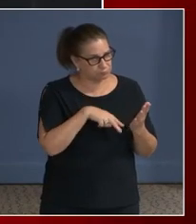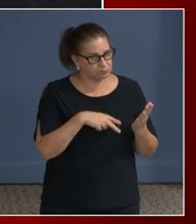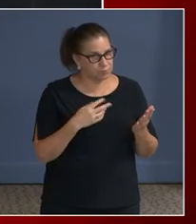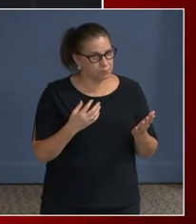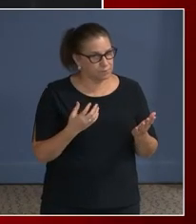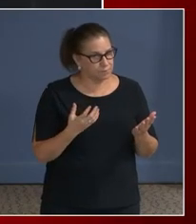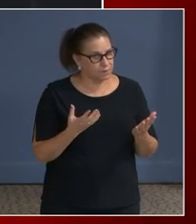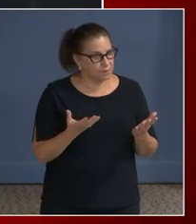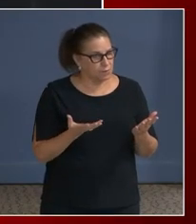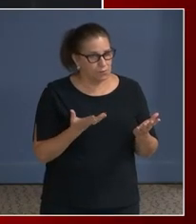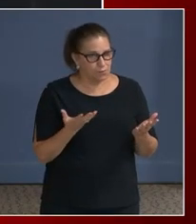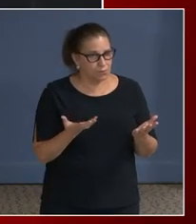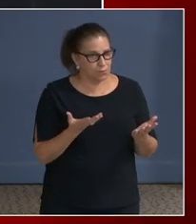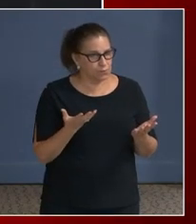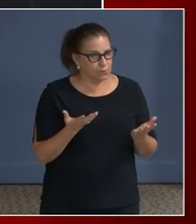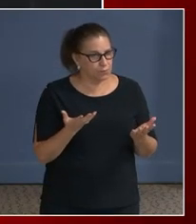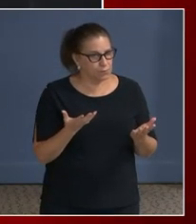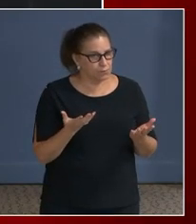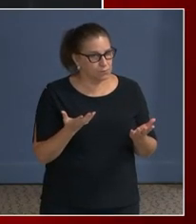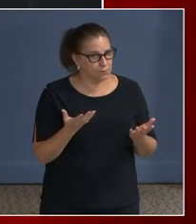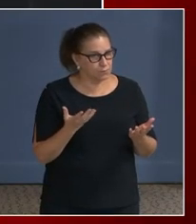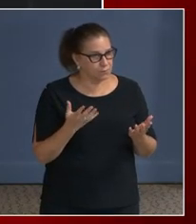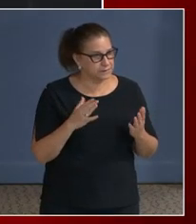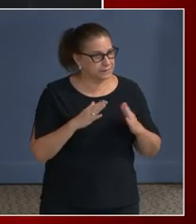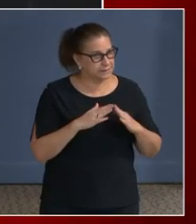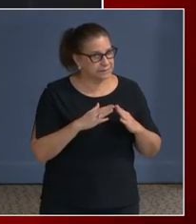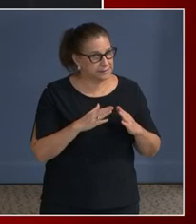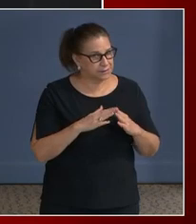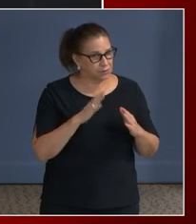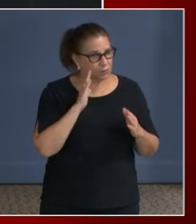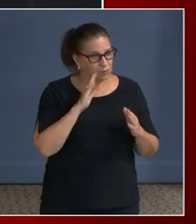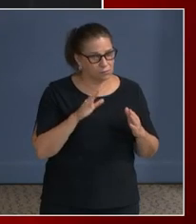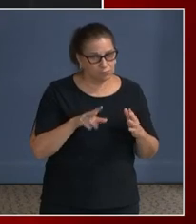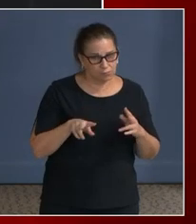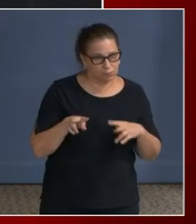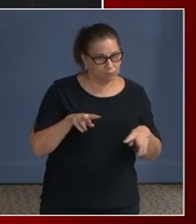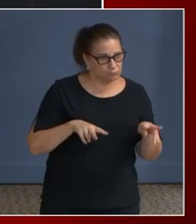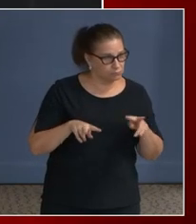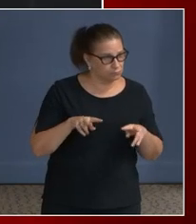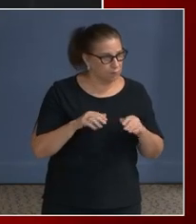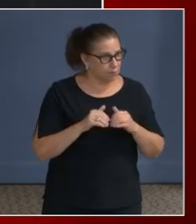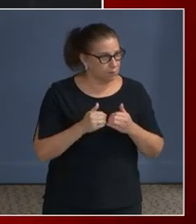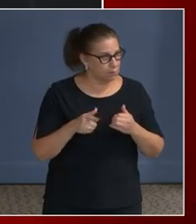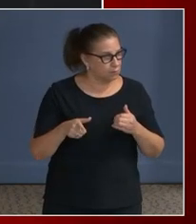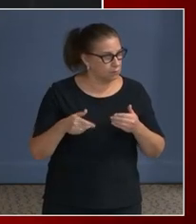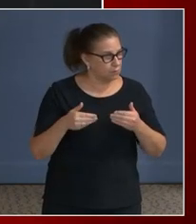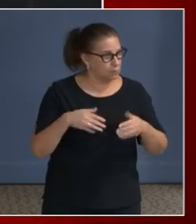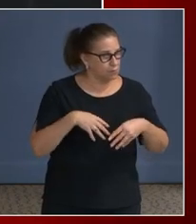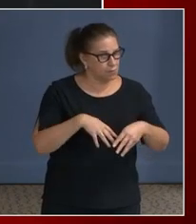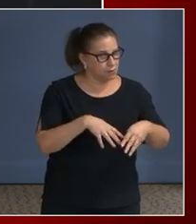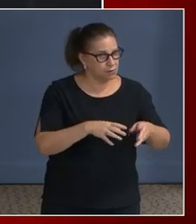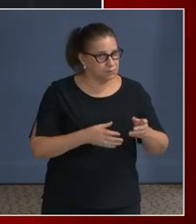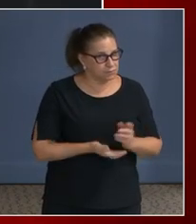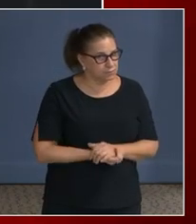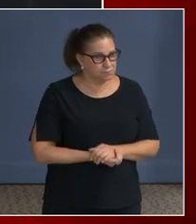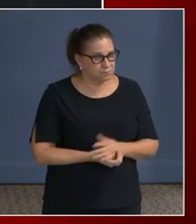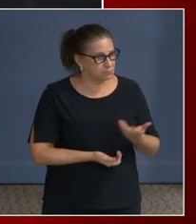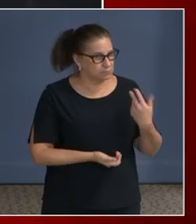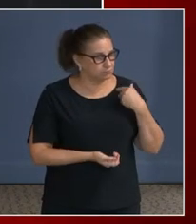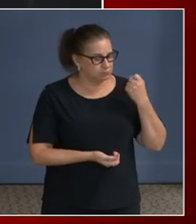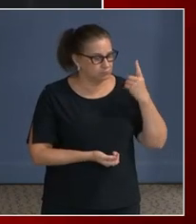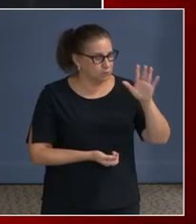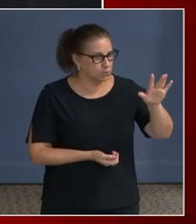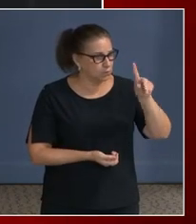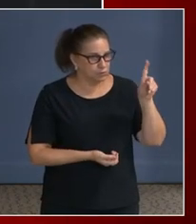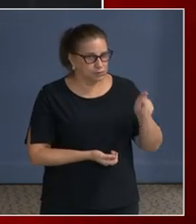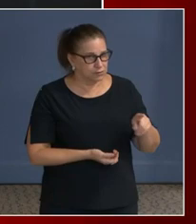are doing. Is the city going to be monitoring how this goes in any particular kind of way? I didn't hear the first part of what you said. I said that